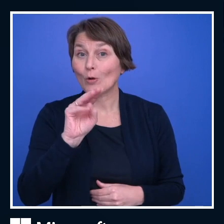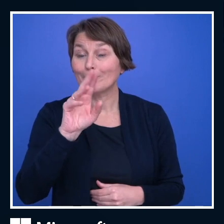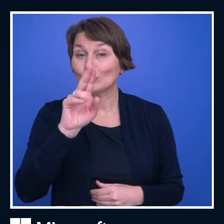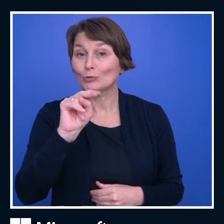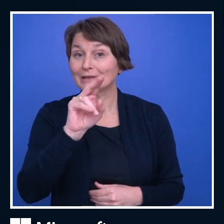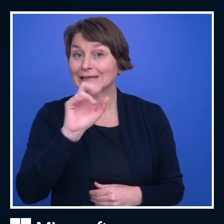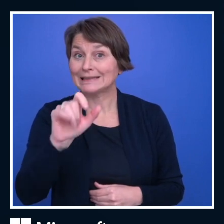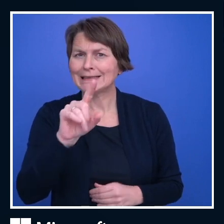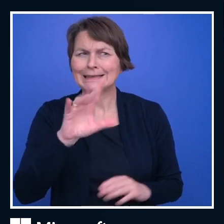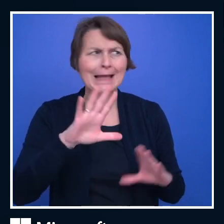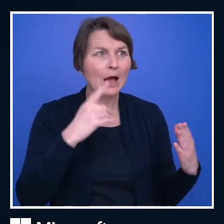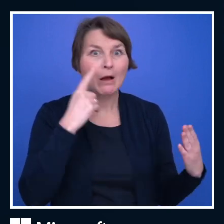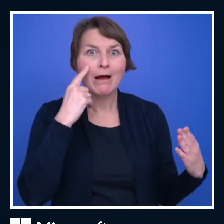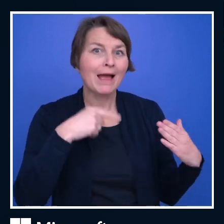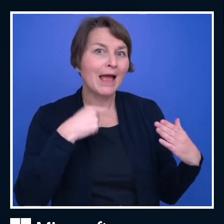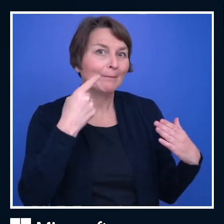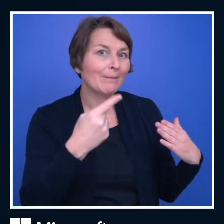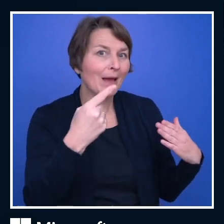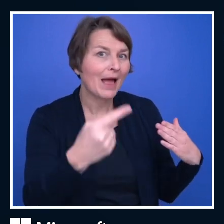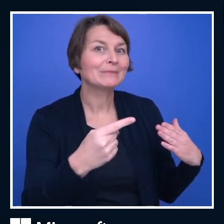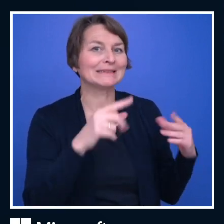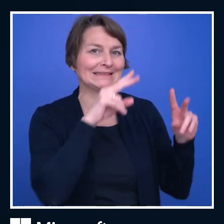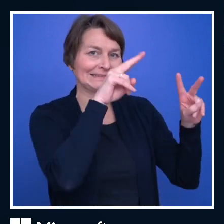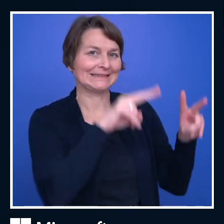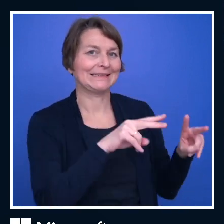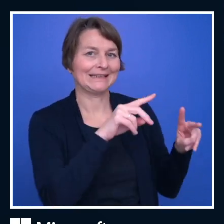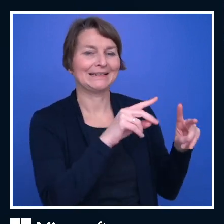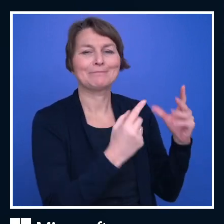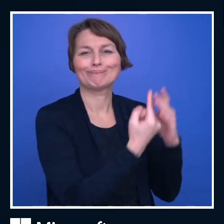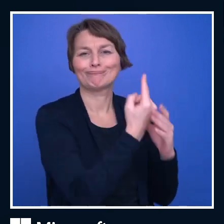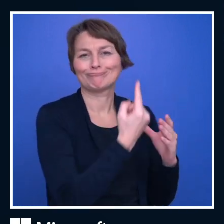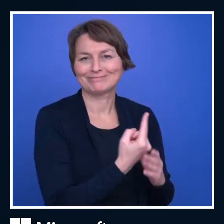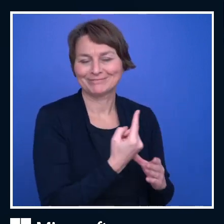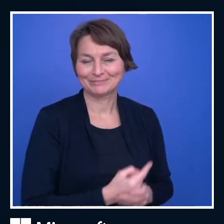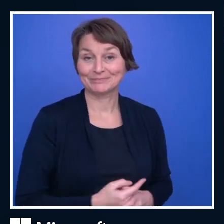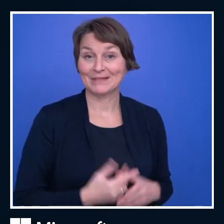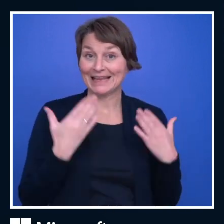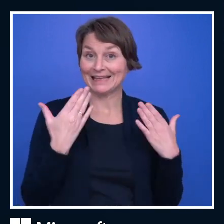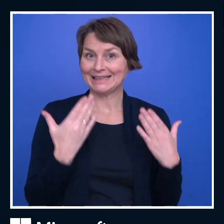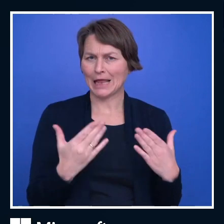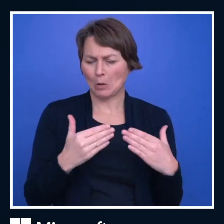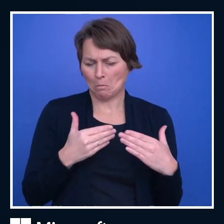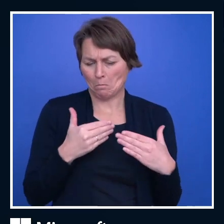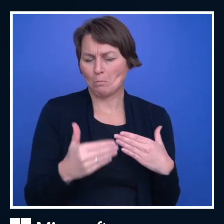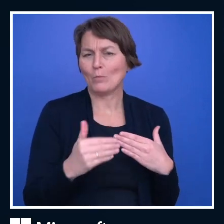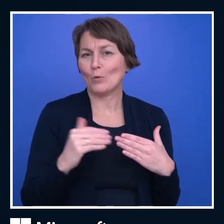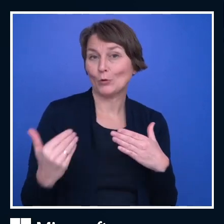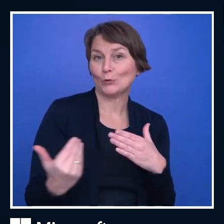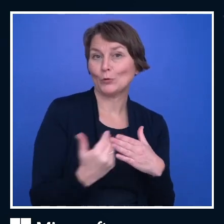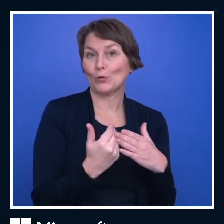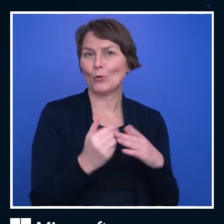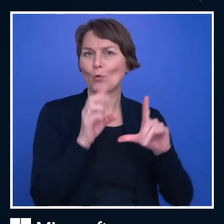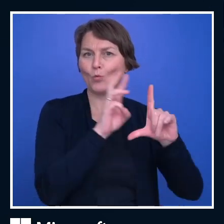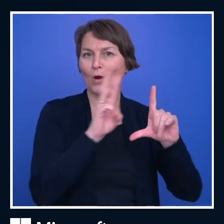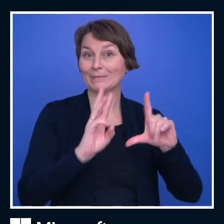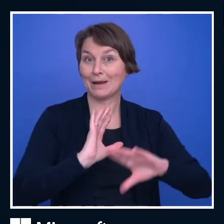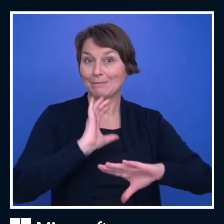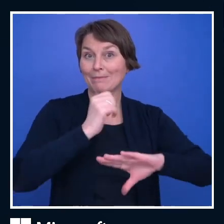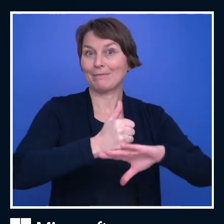this. And we're working on a new website where we're all integrated in one, but more about that in the near